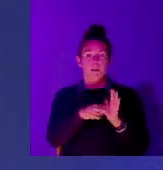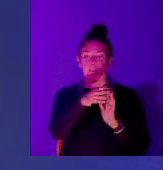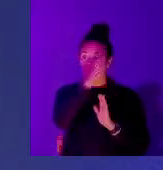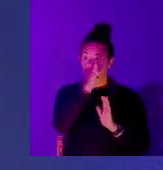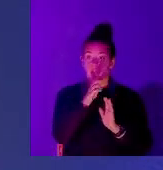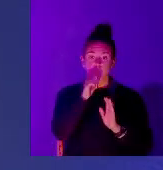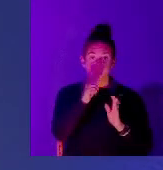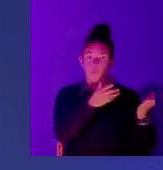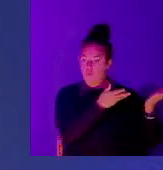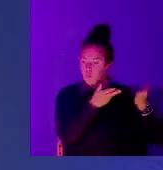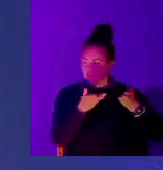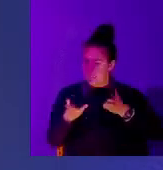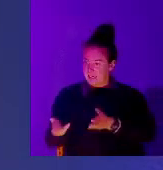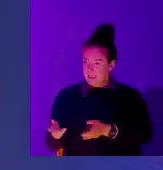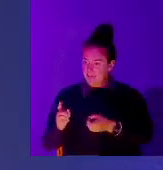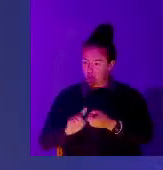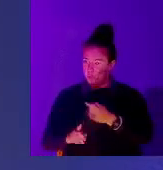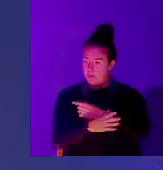nation that has rejected him.